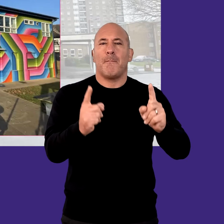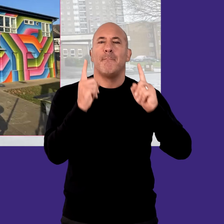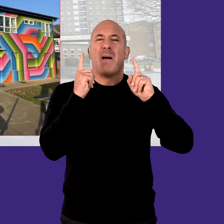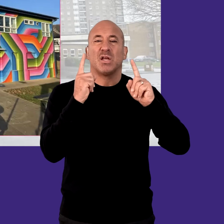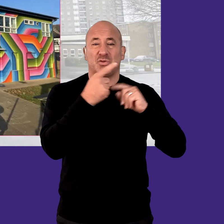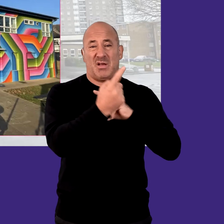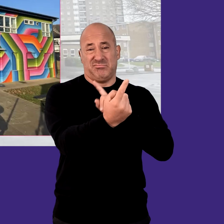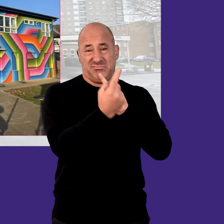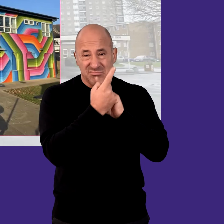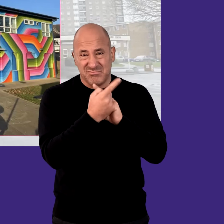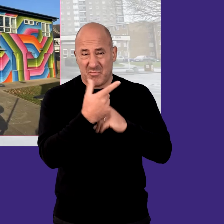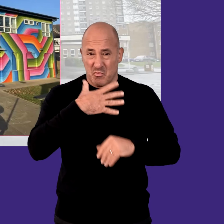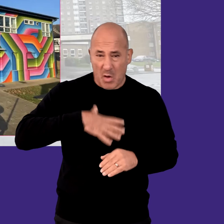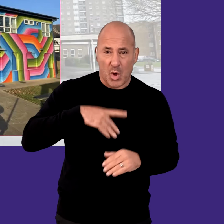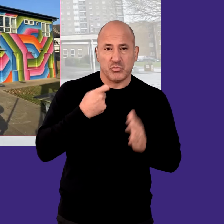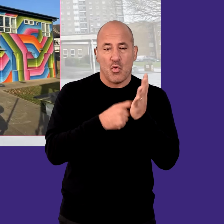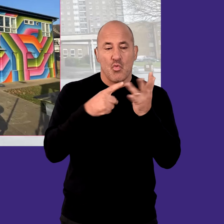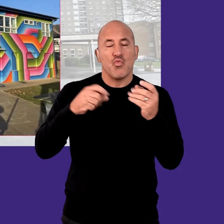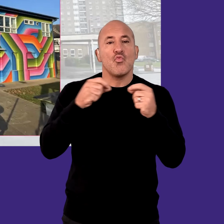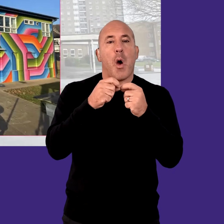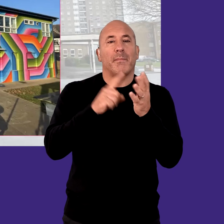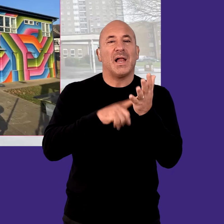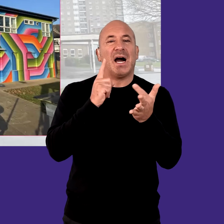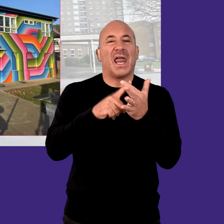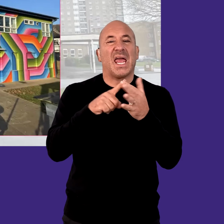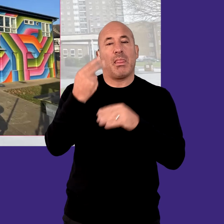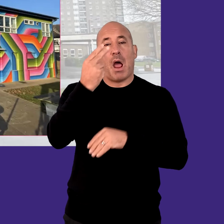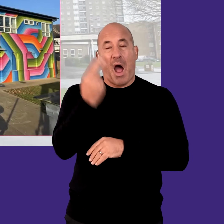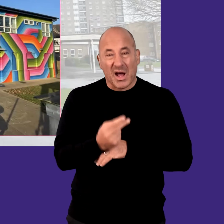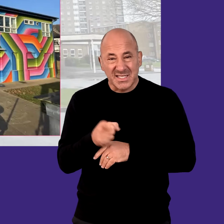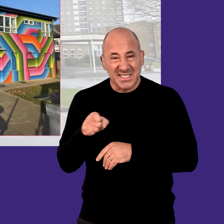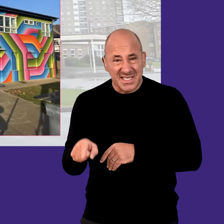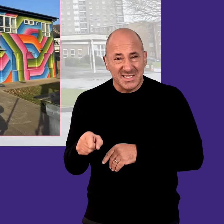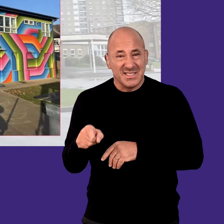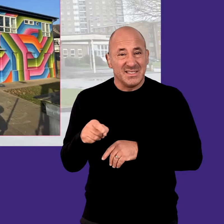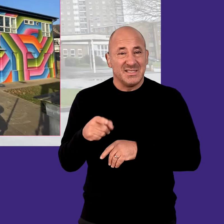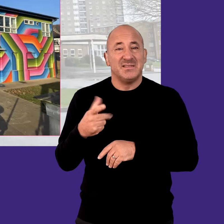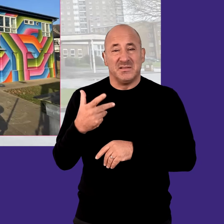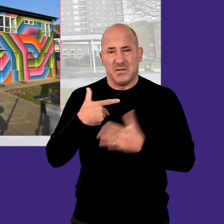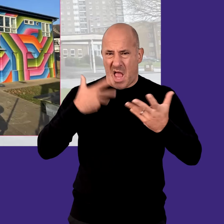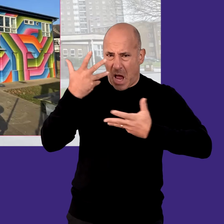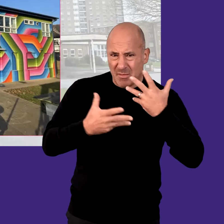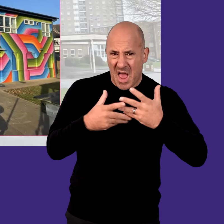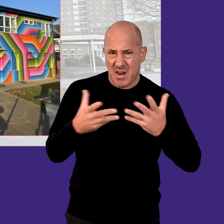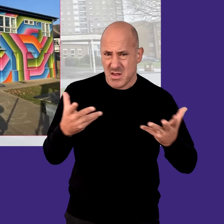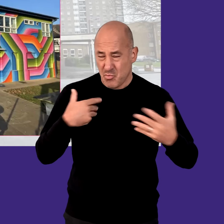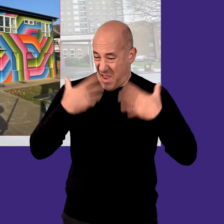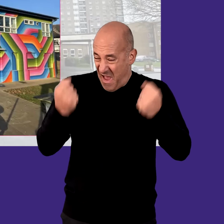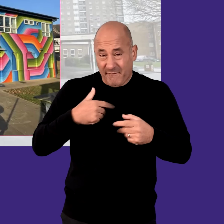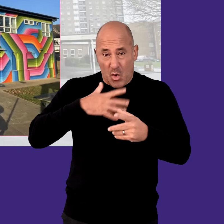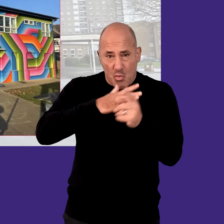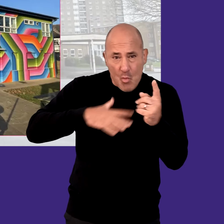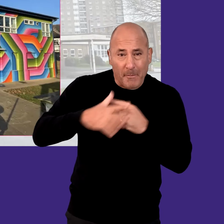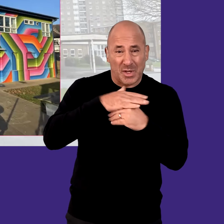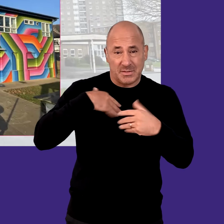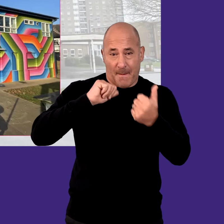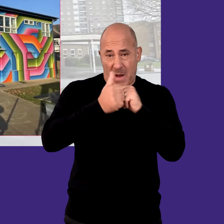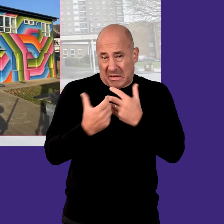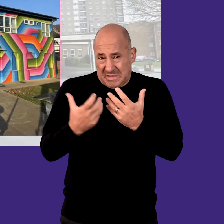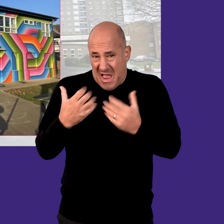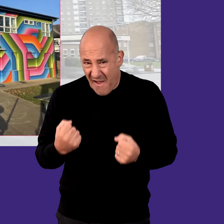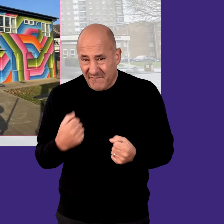the project manager for that, as she come in and with the design with Rob Lee, who was the artist, they really listened to us.